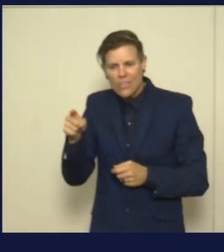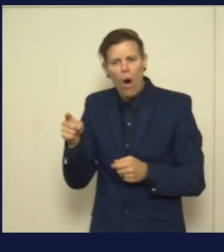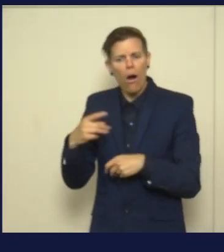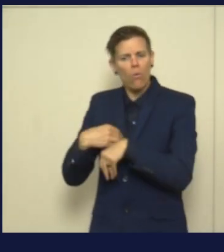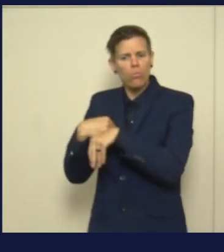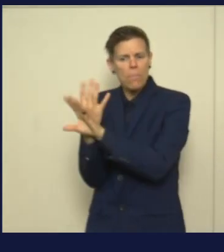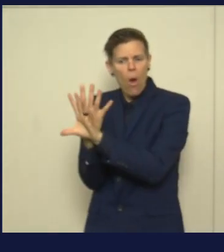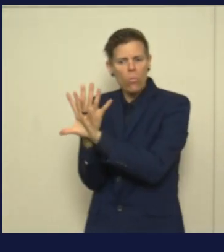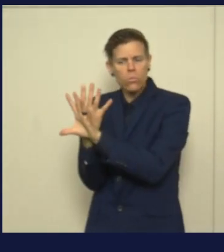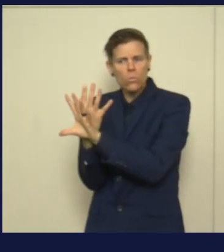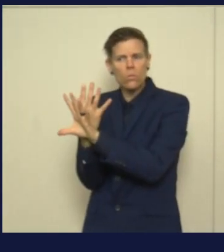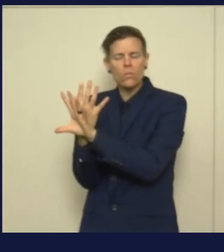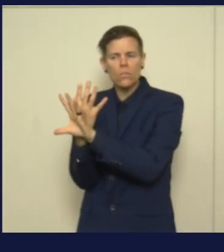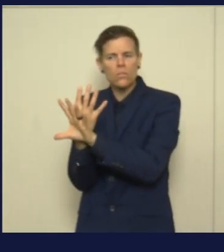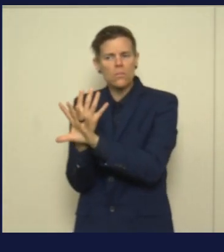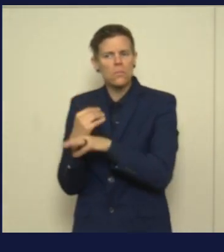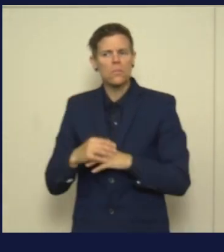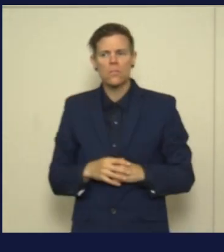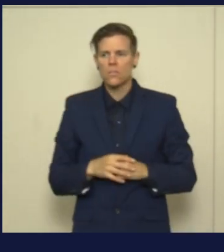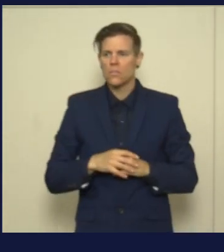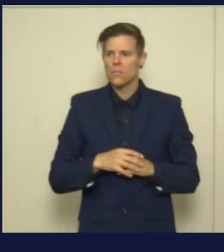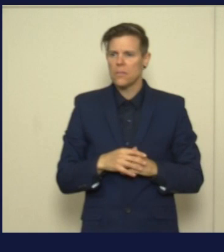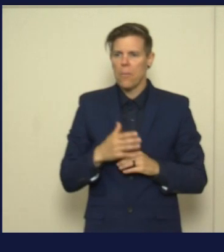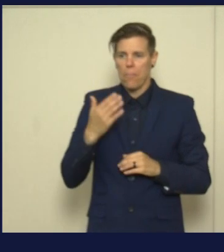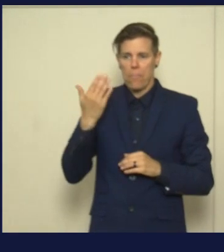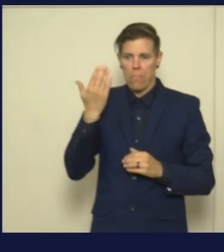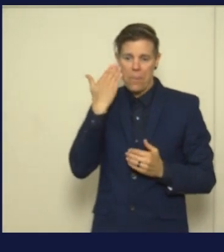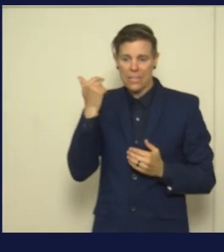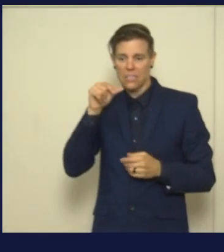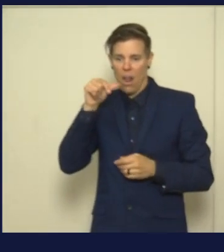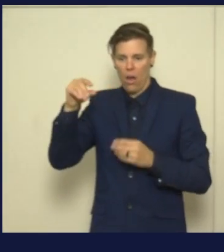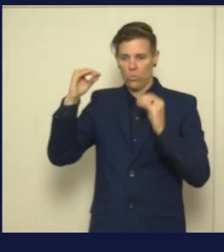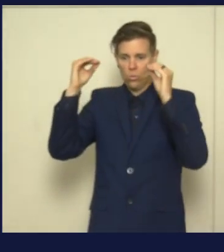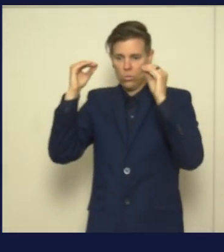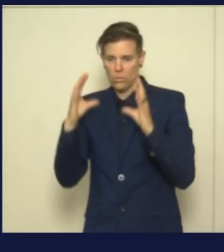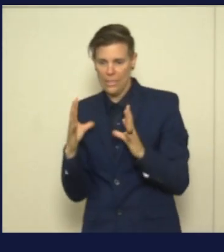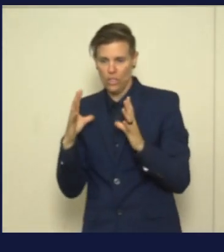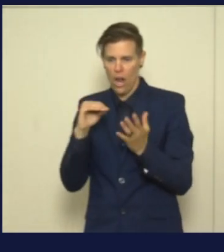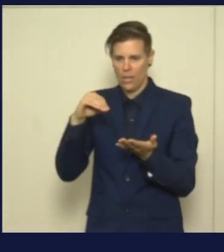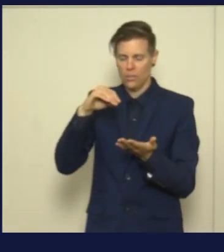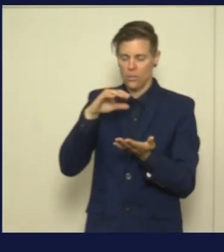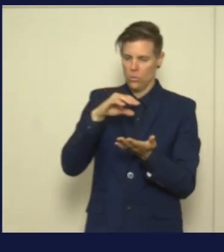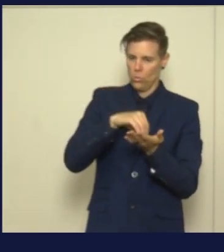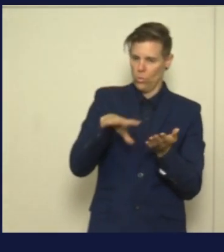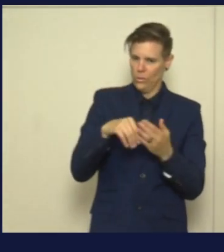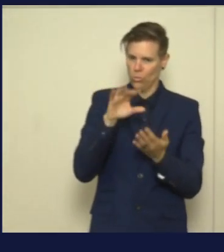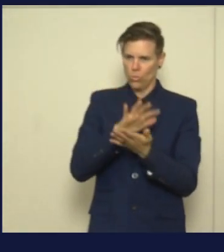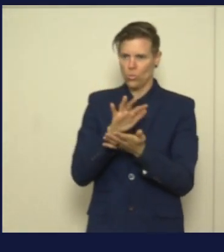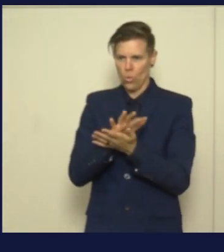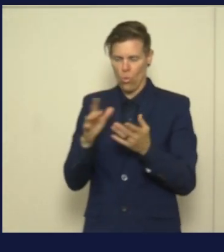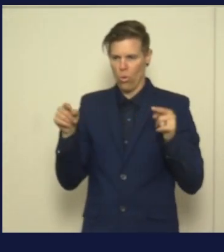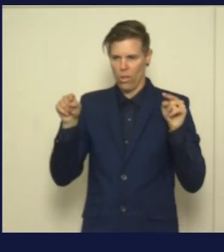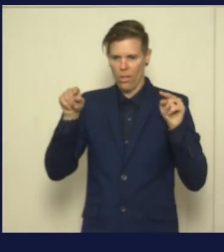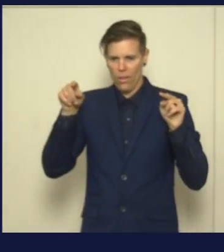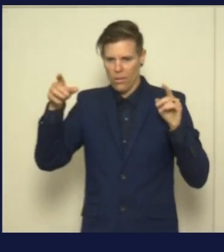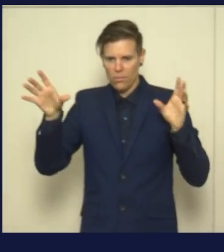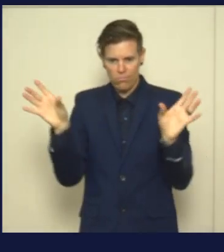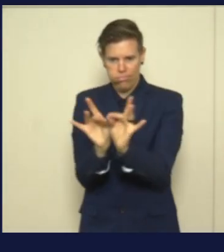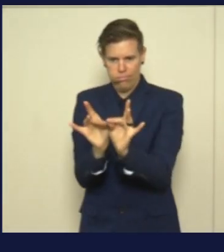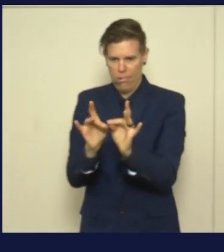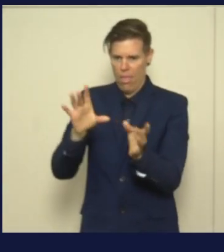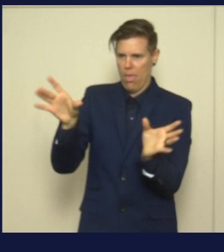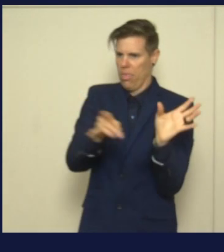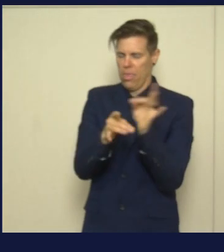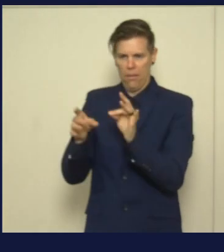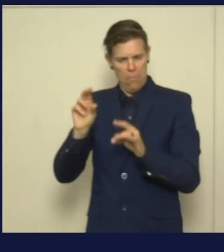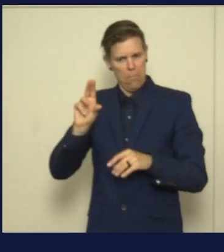because kiddos and educators are coming back to school. Good news. However, this is